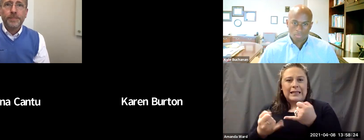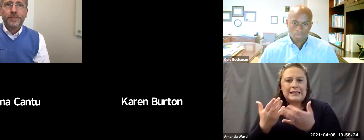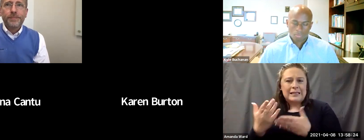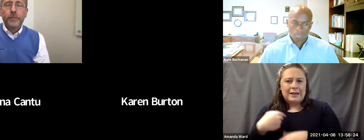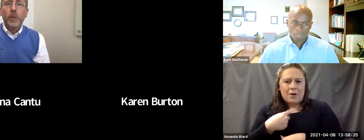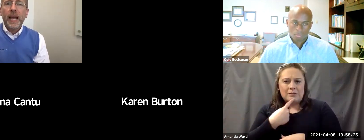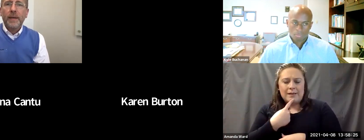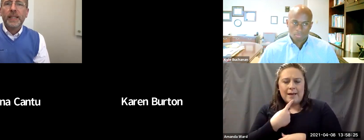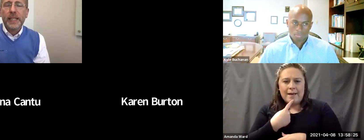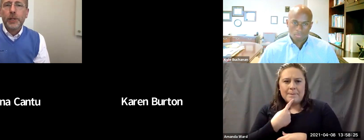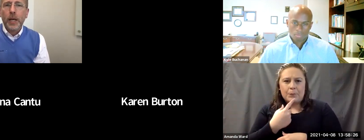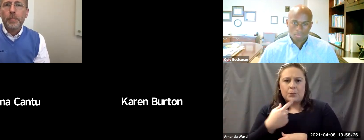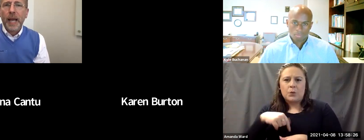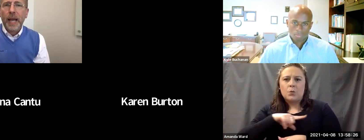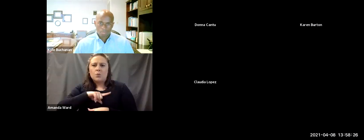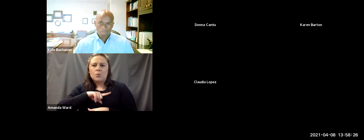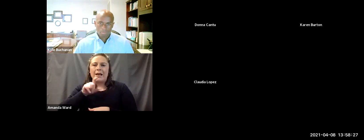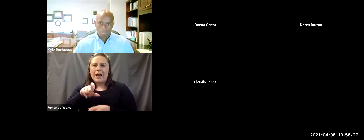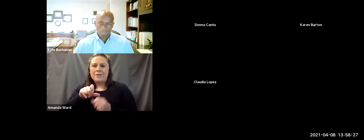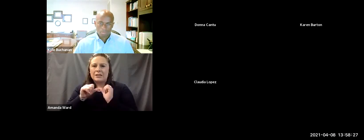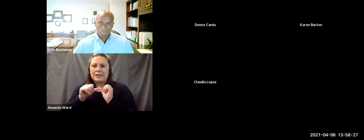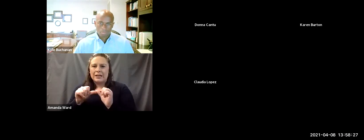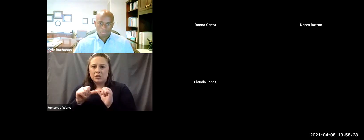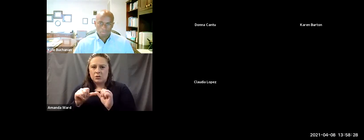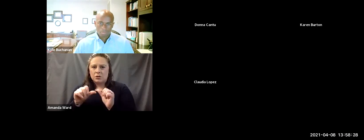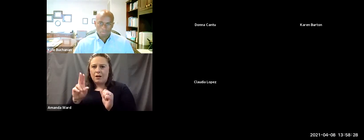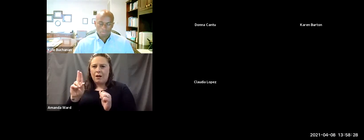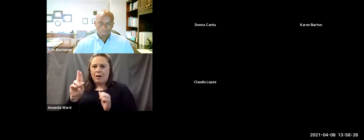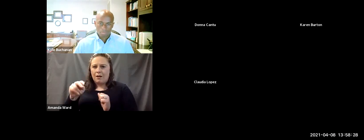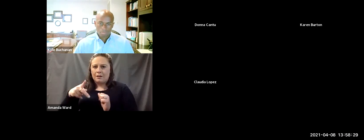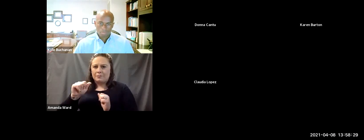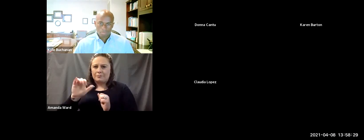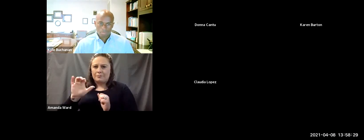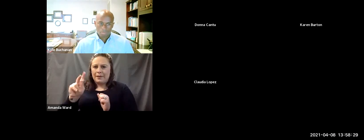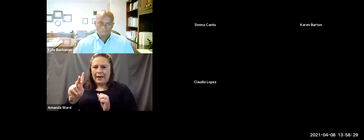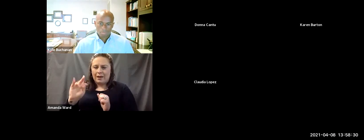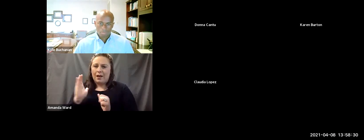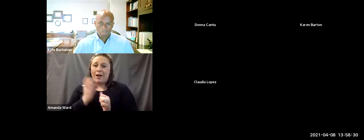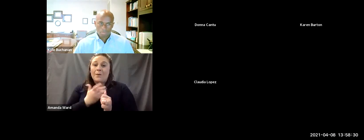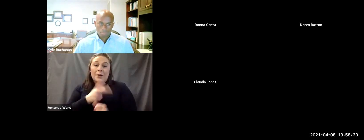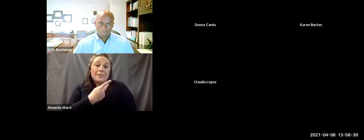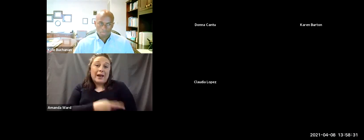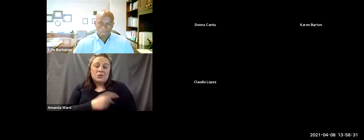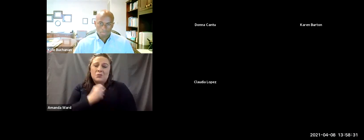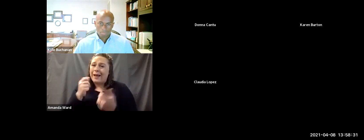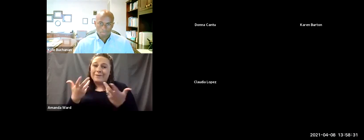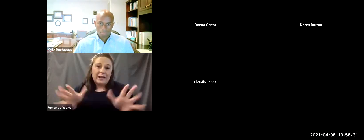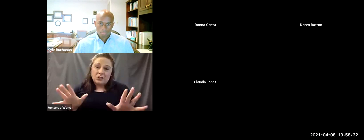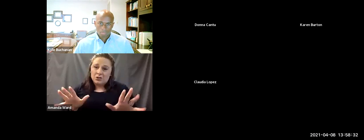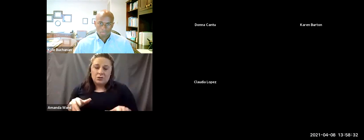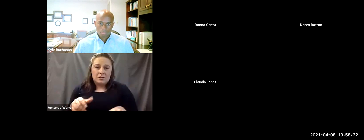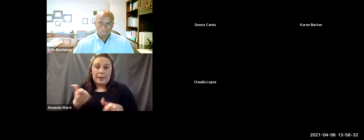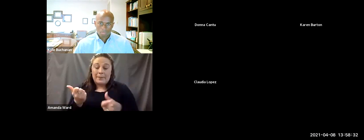say, we have to continue to unpack our patience. We are not finished with this. And it's possible that we may have several